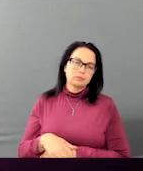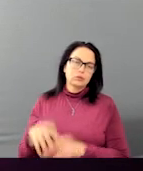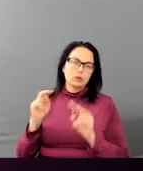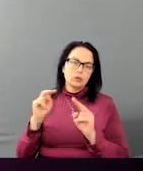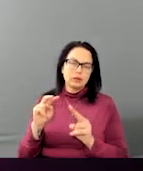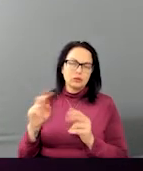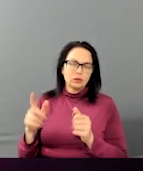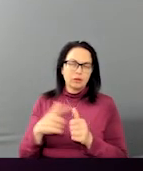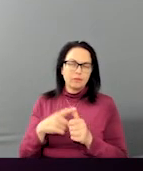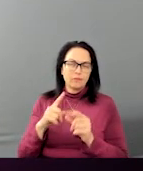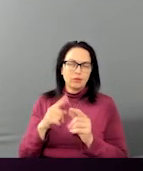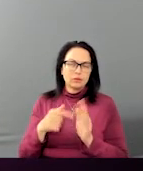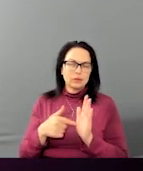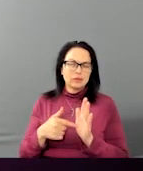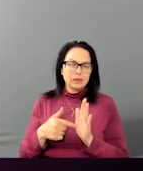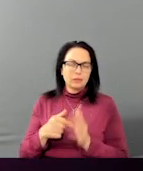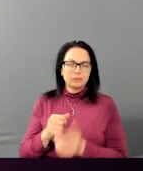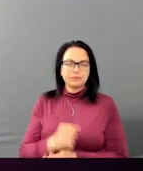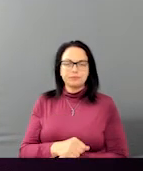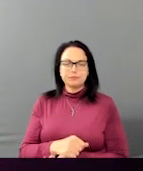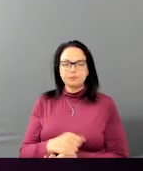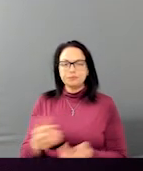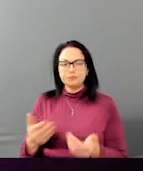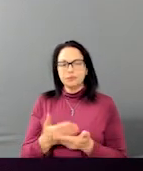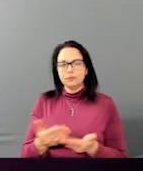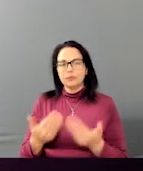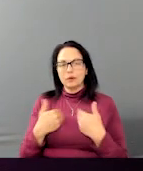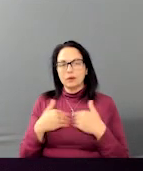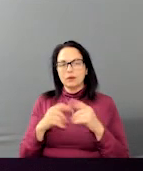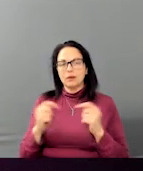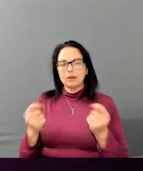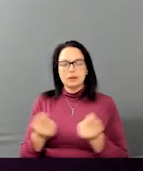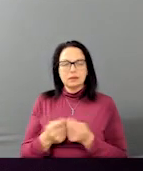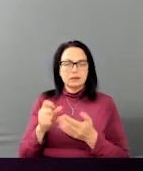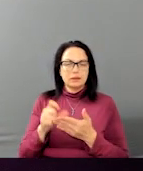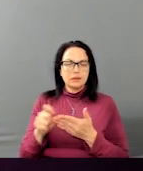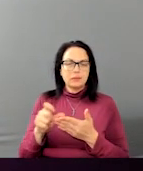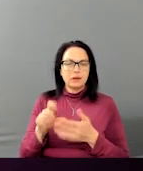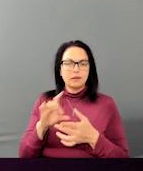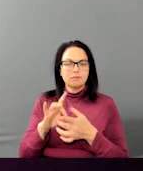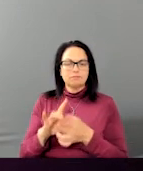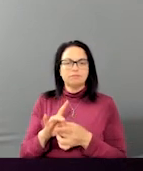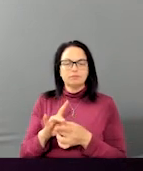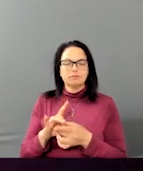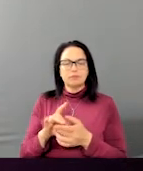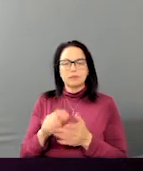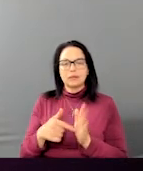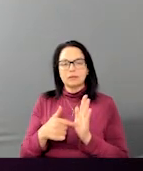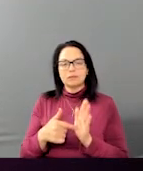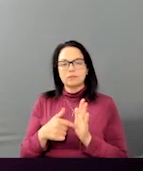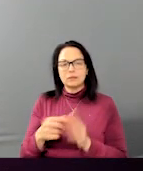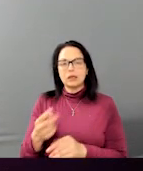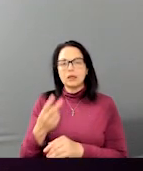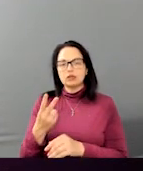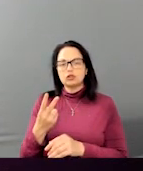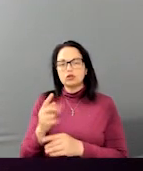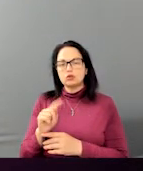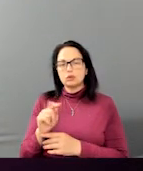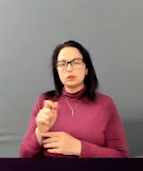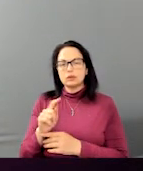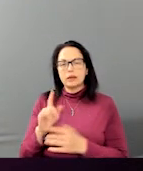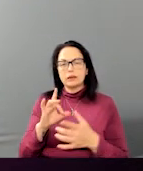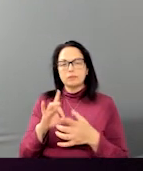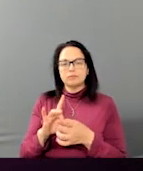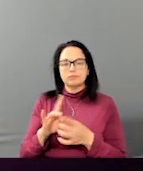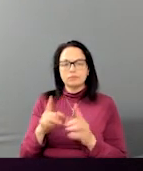first example. So here we have a team page component, and it's rendering 2 text components. Let's say they're